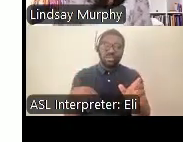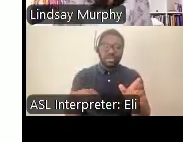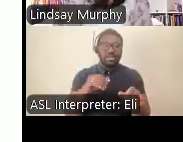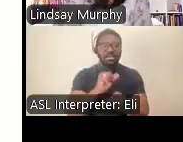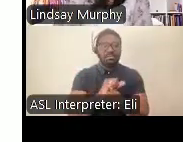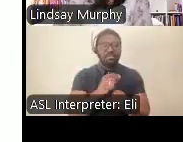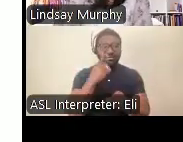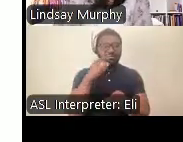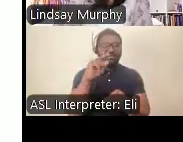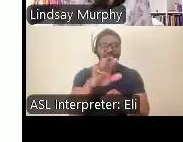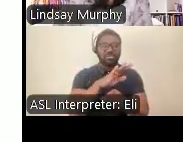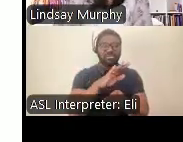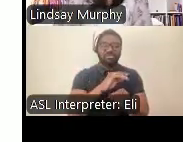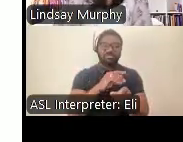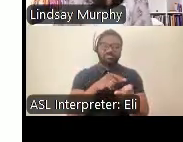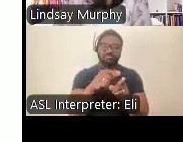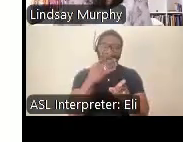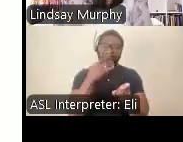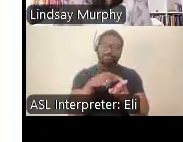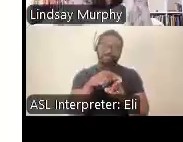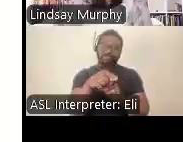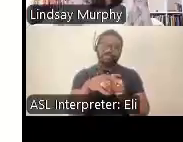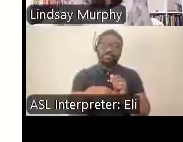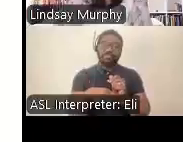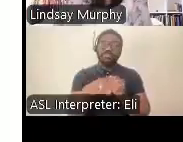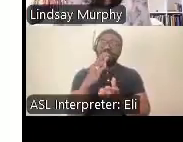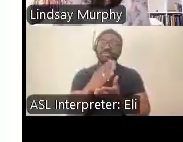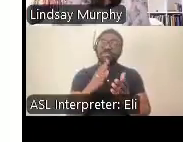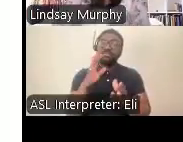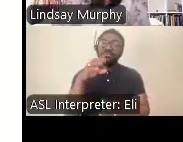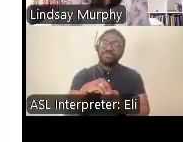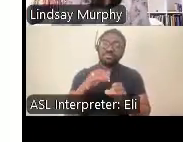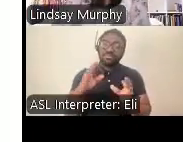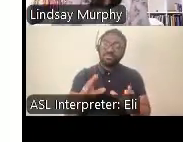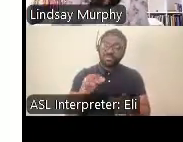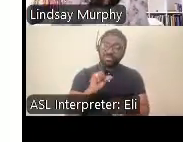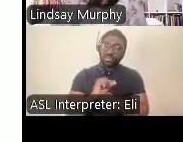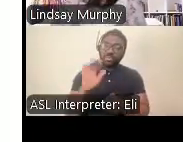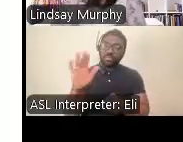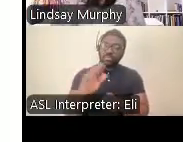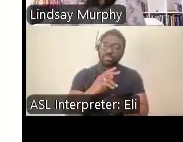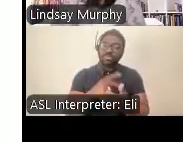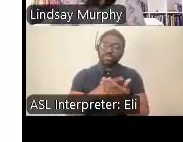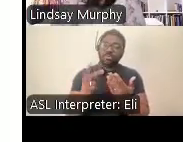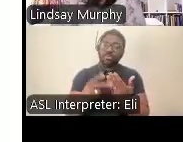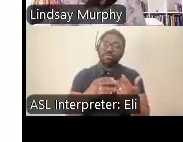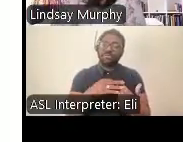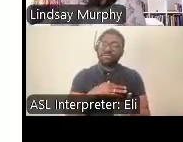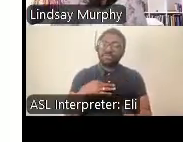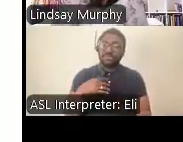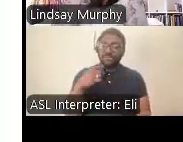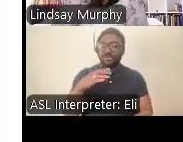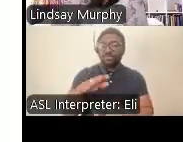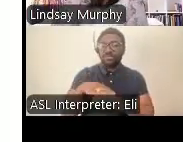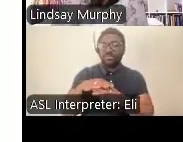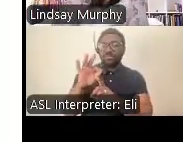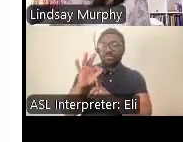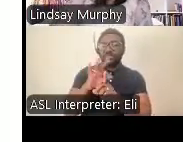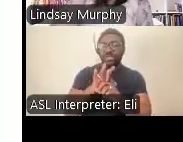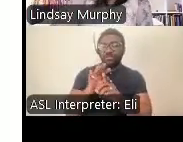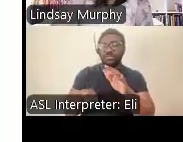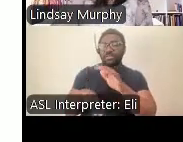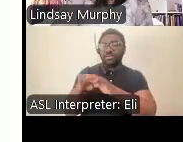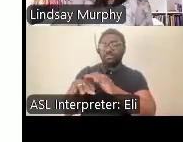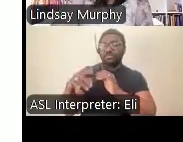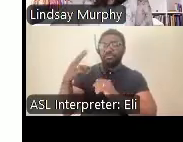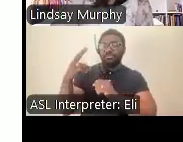on the training and career path chosen, participants will work with that program staff for a minimum of 9 months and up to 2 years.